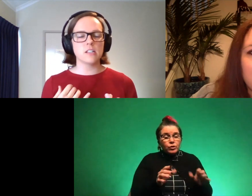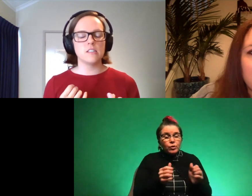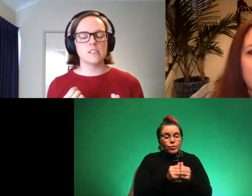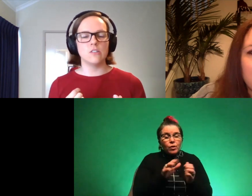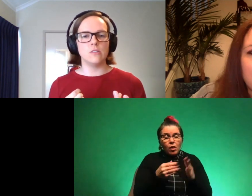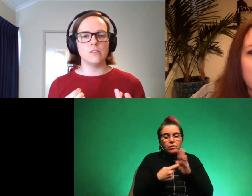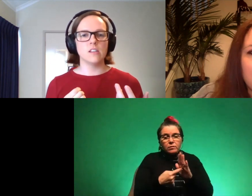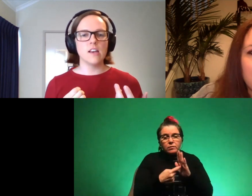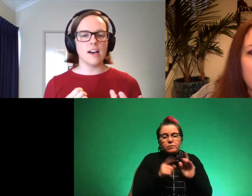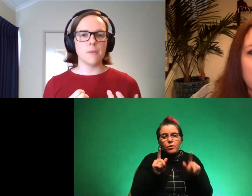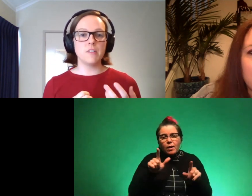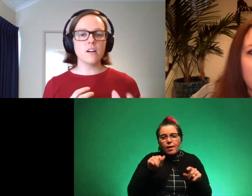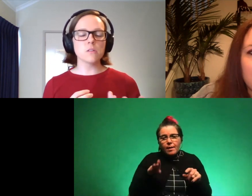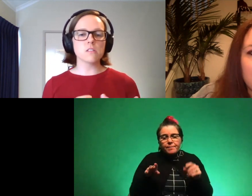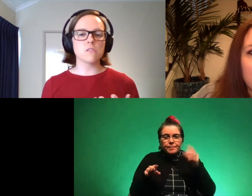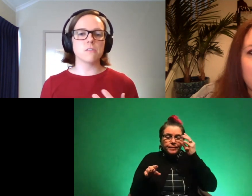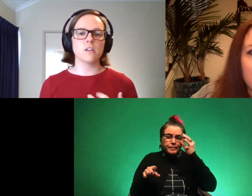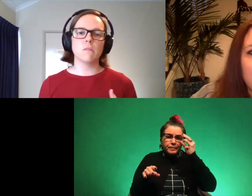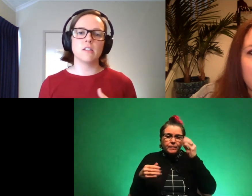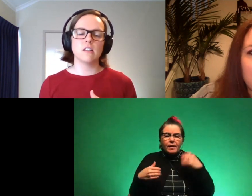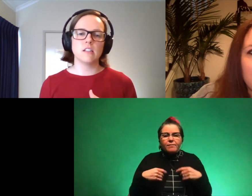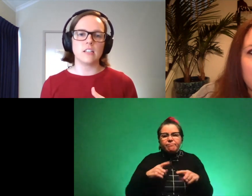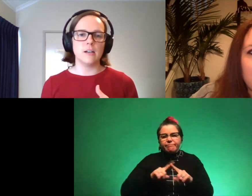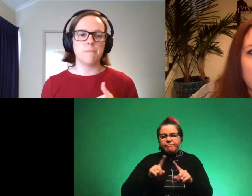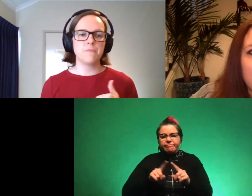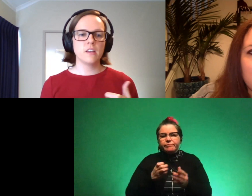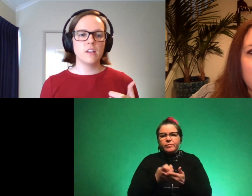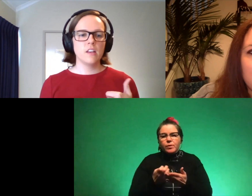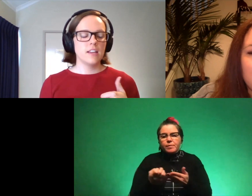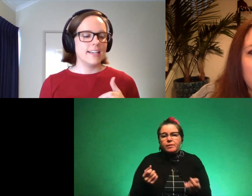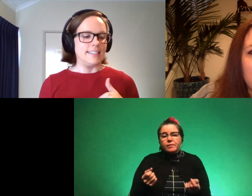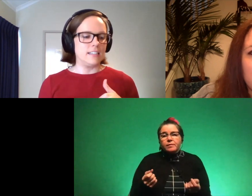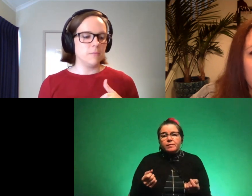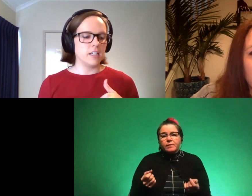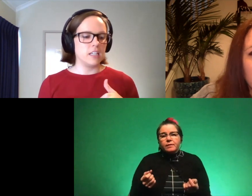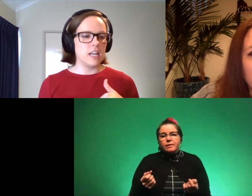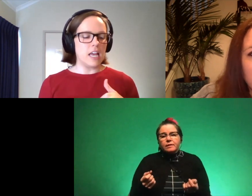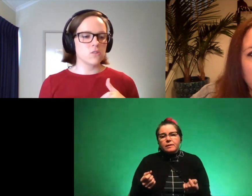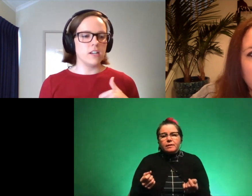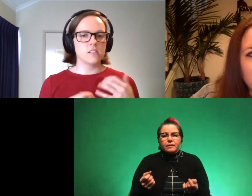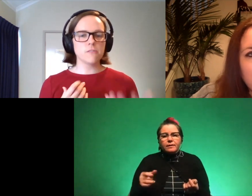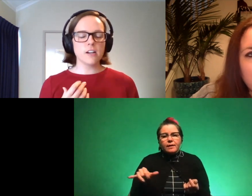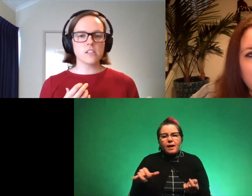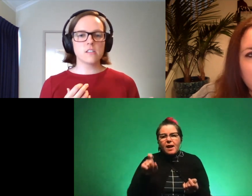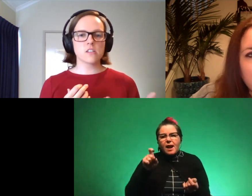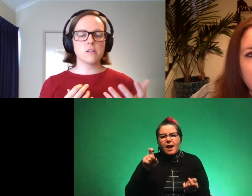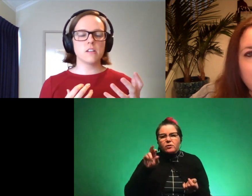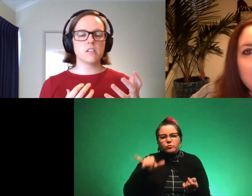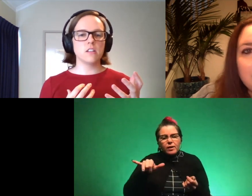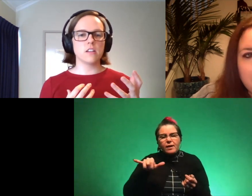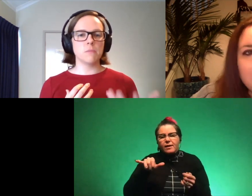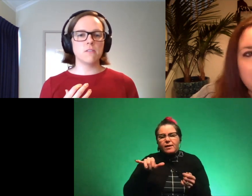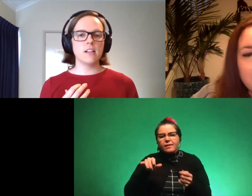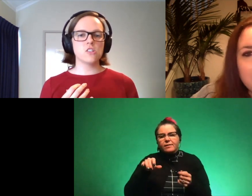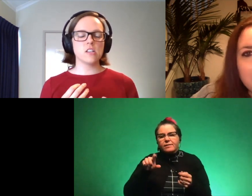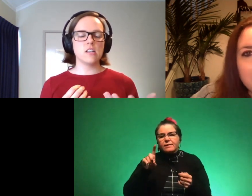laboratories use all sorts of different equipment, like like an X-ray diffraction instrument to